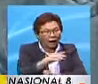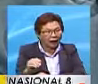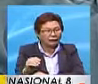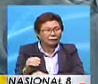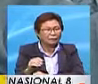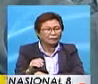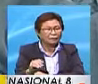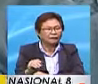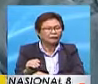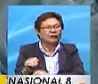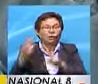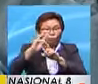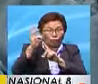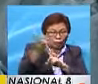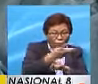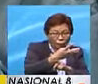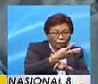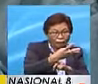and their welfare